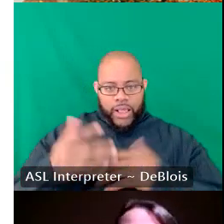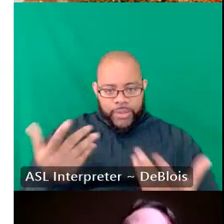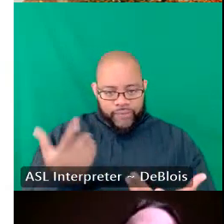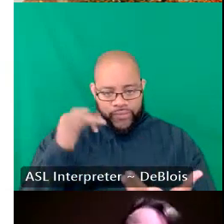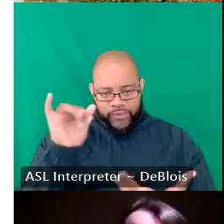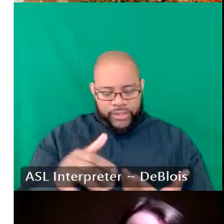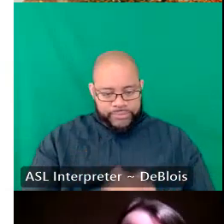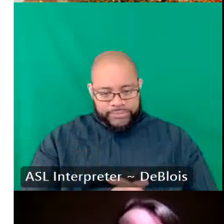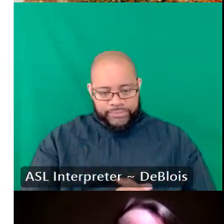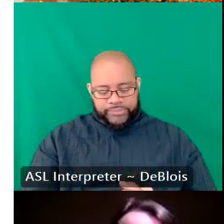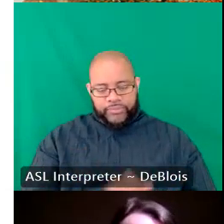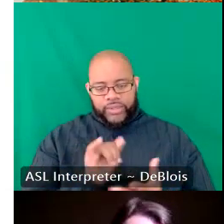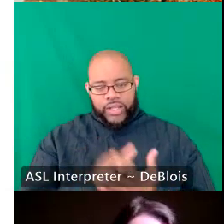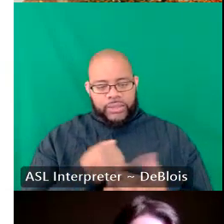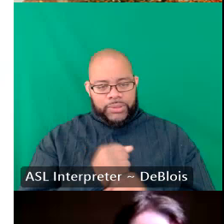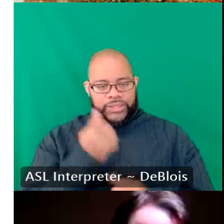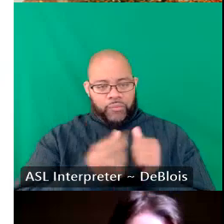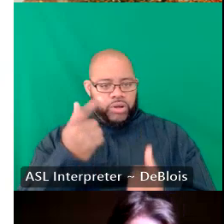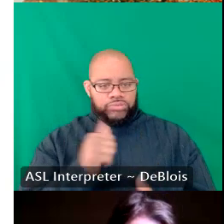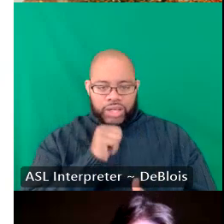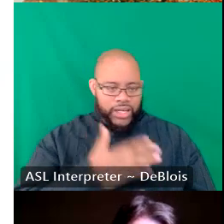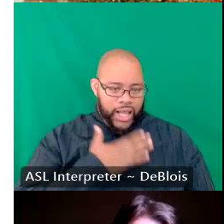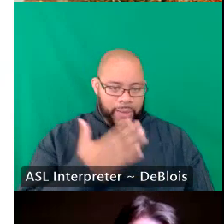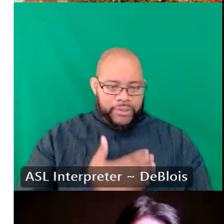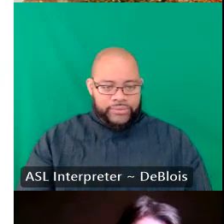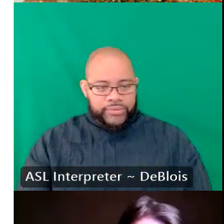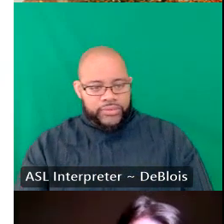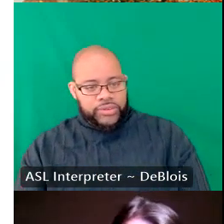that. That just makes everybody unhappy.